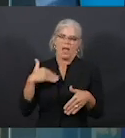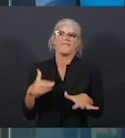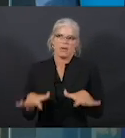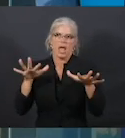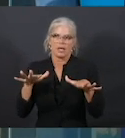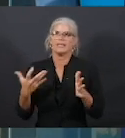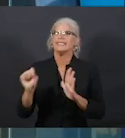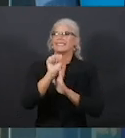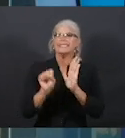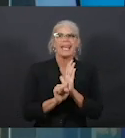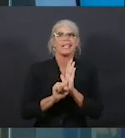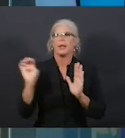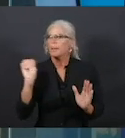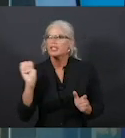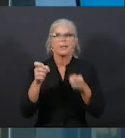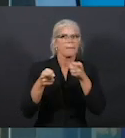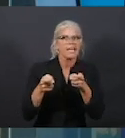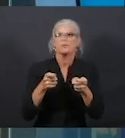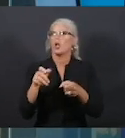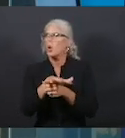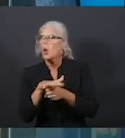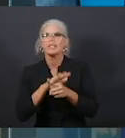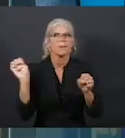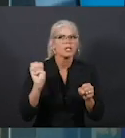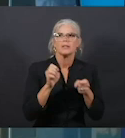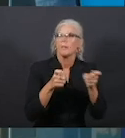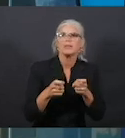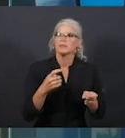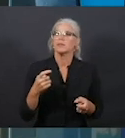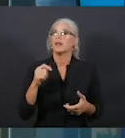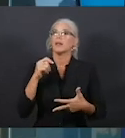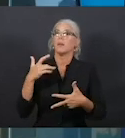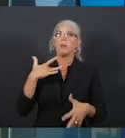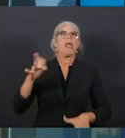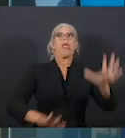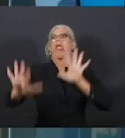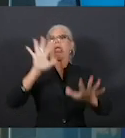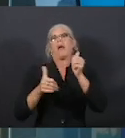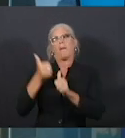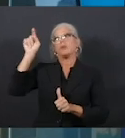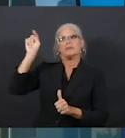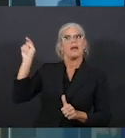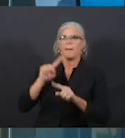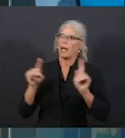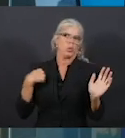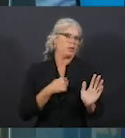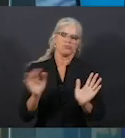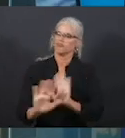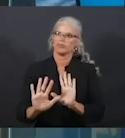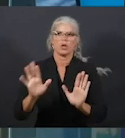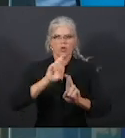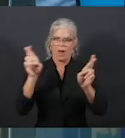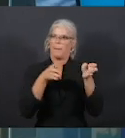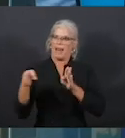State emergency management agencies and local emergency management agencies do not typically do well in the country on flooding events, but we wanted to set the standard